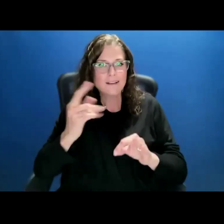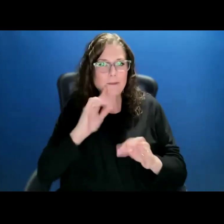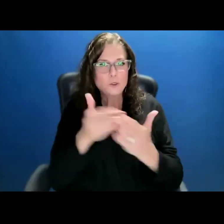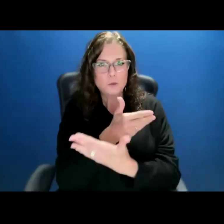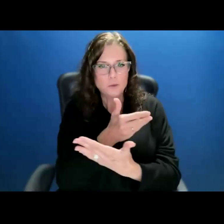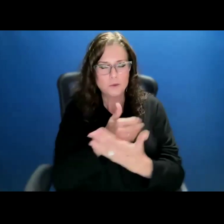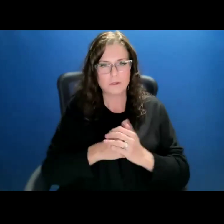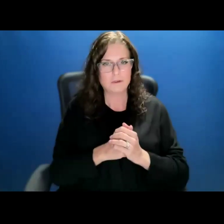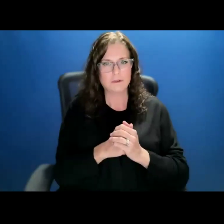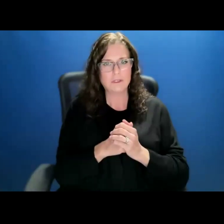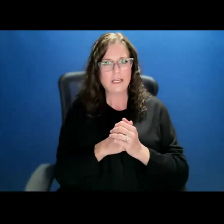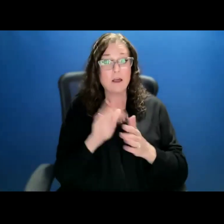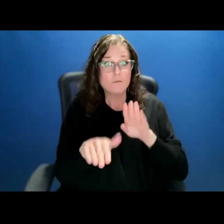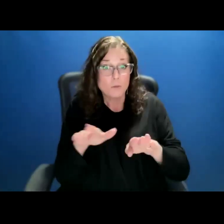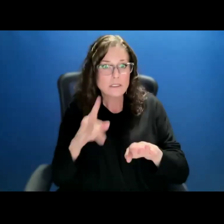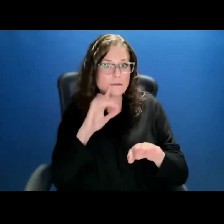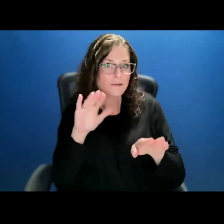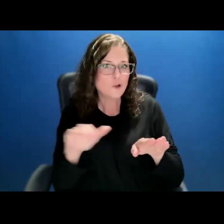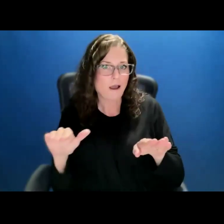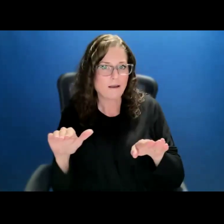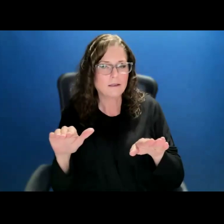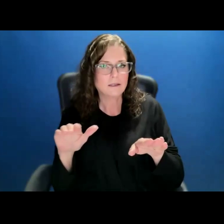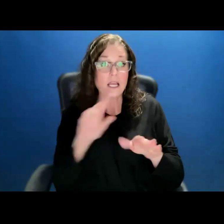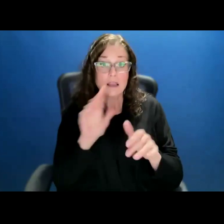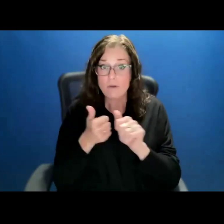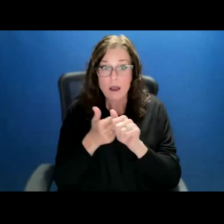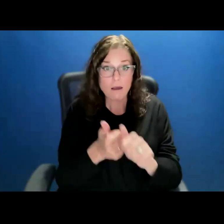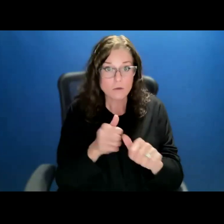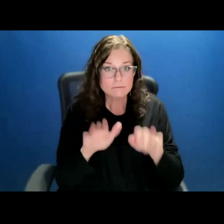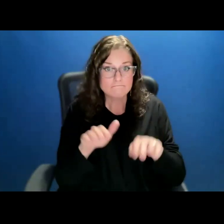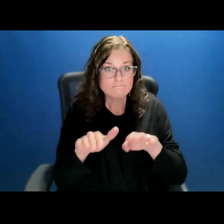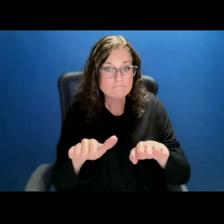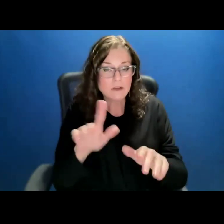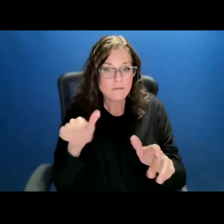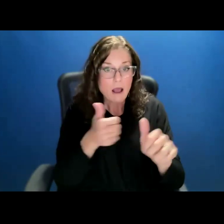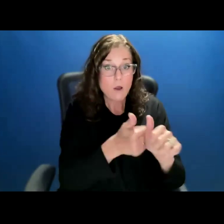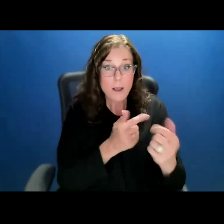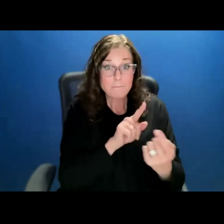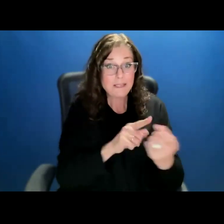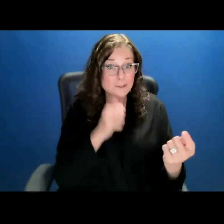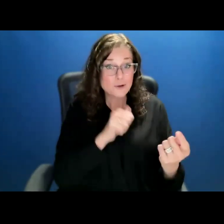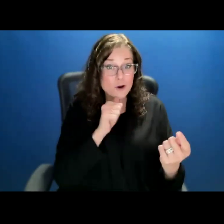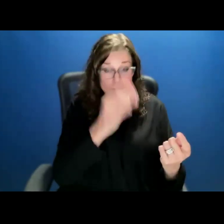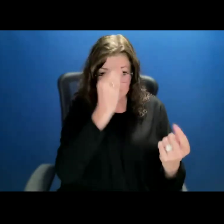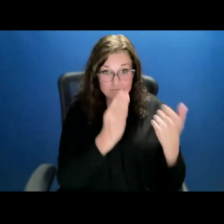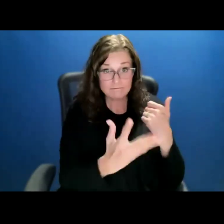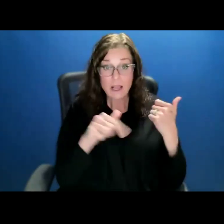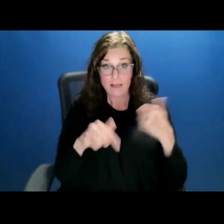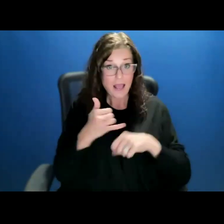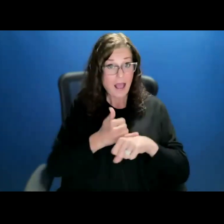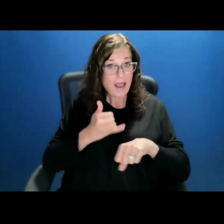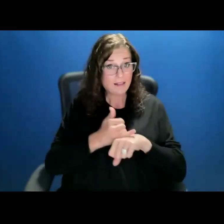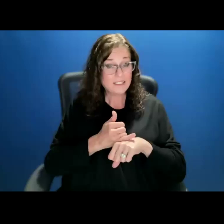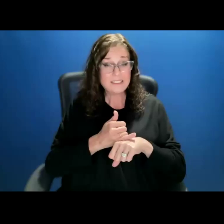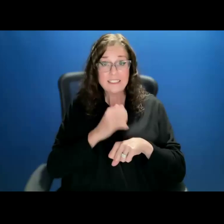new, the footprints of a child. He follows them and meets a girl who tells him that the island is